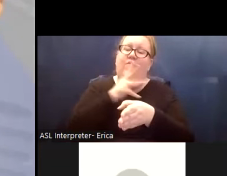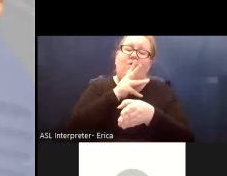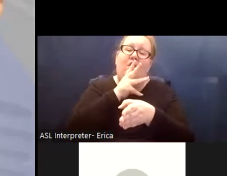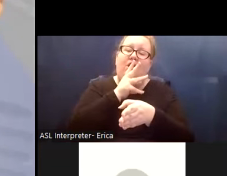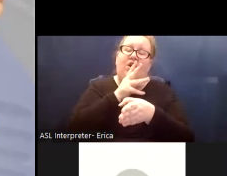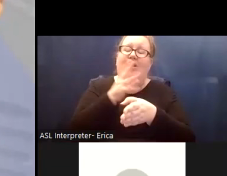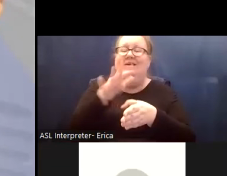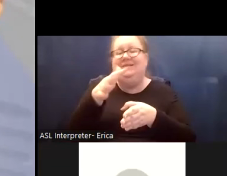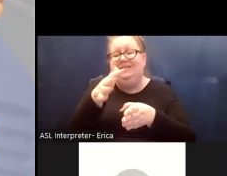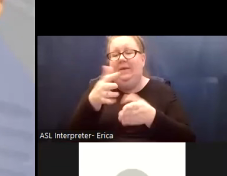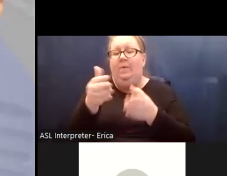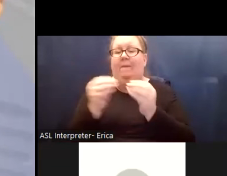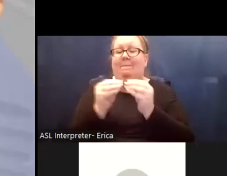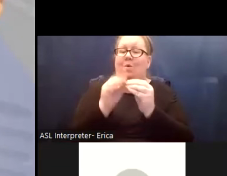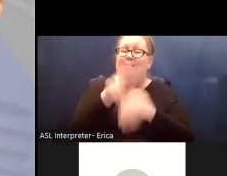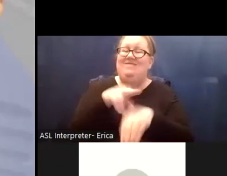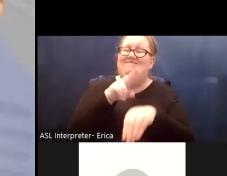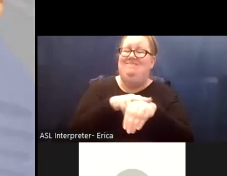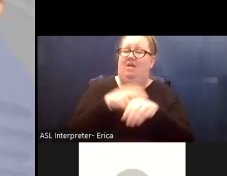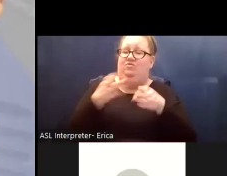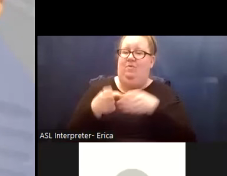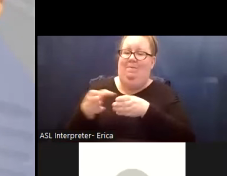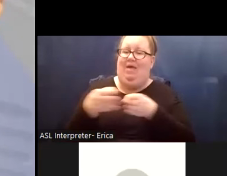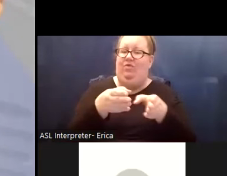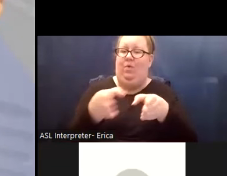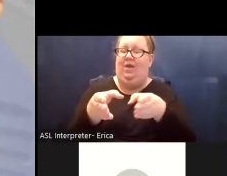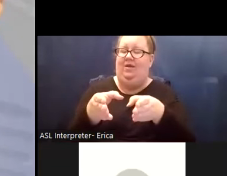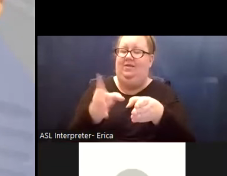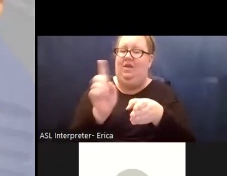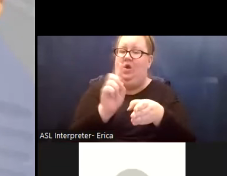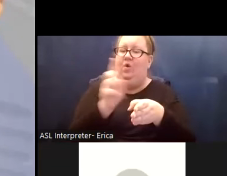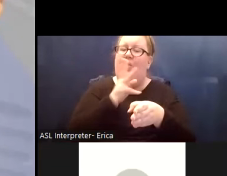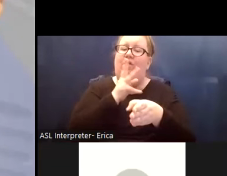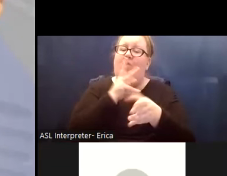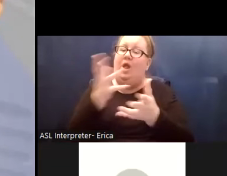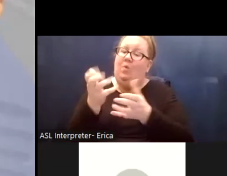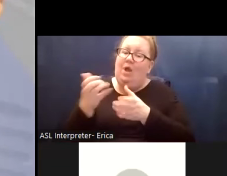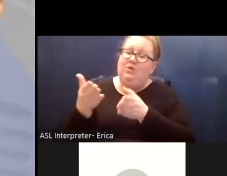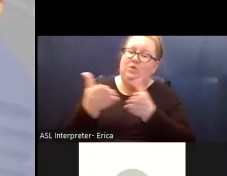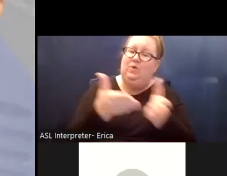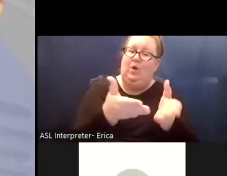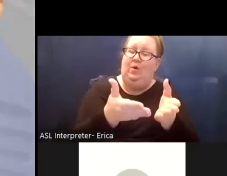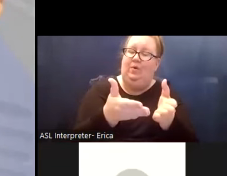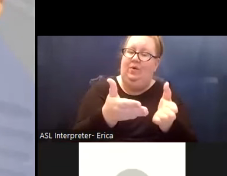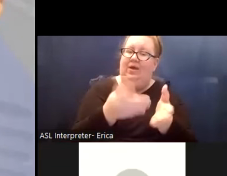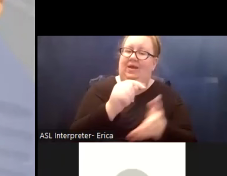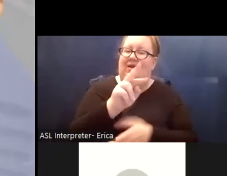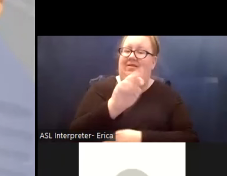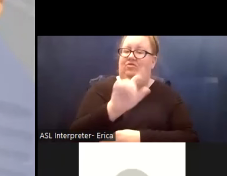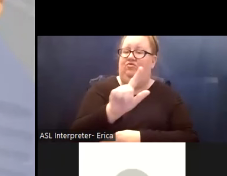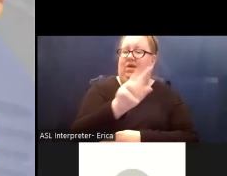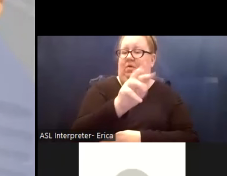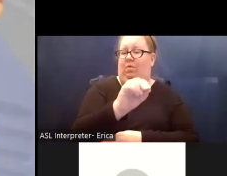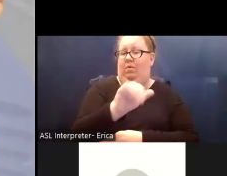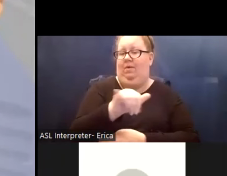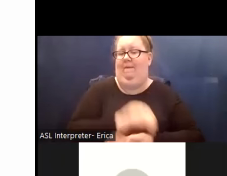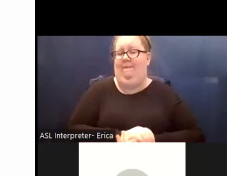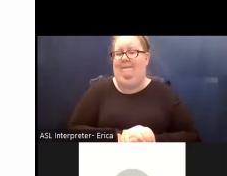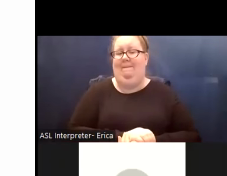more natural pathways where it wants to go, as that is a railway.